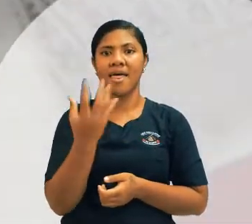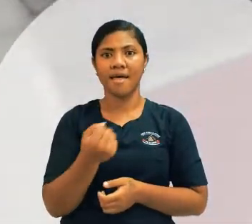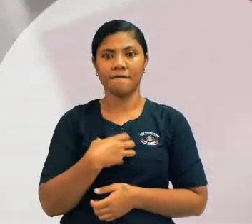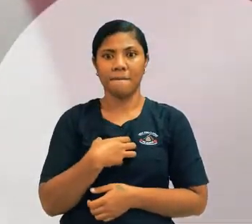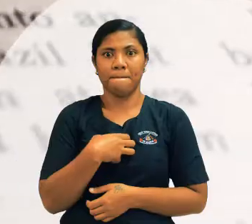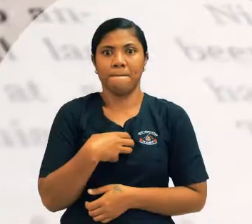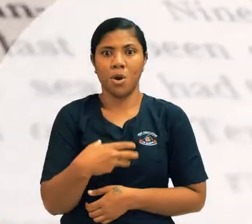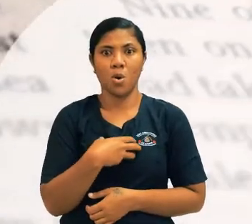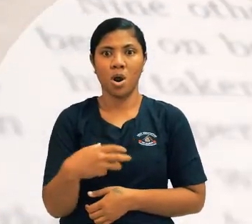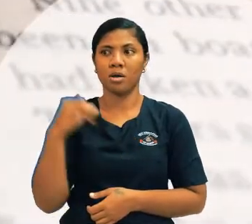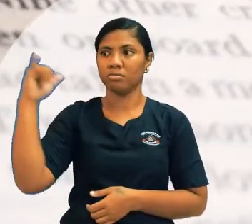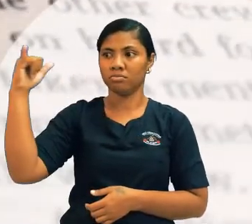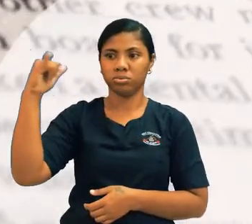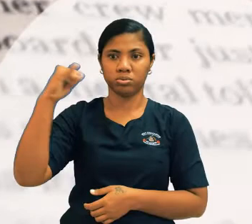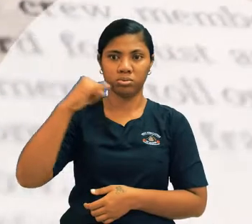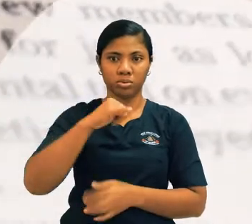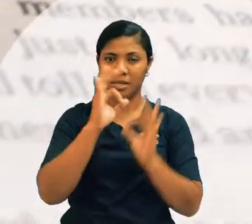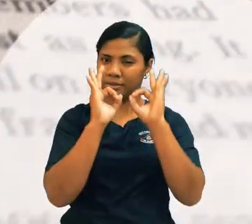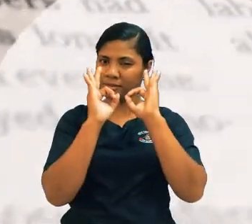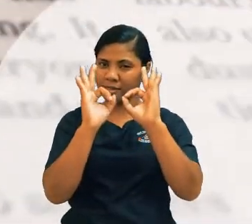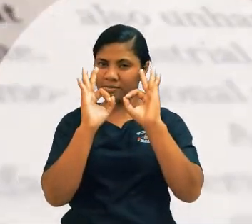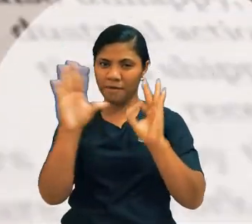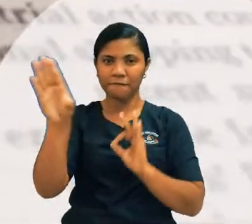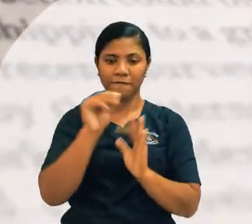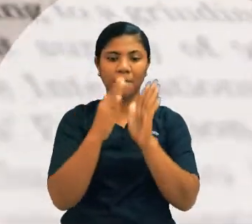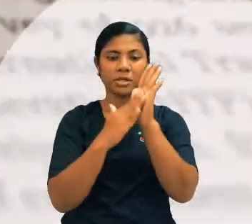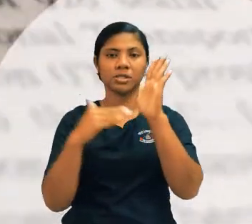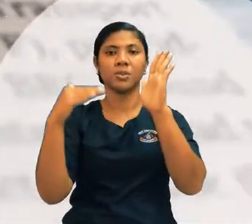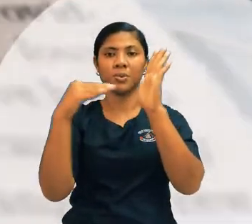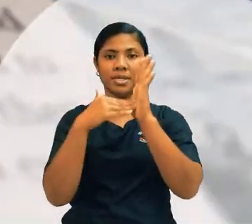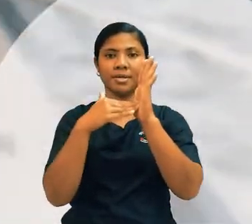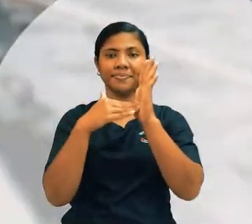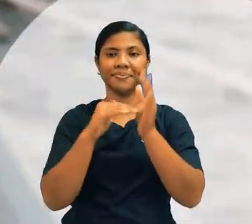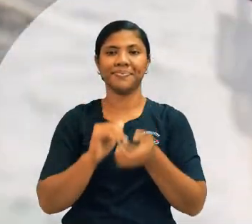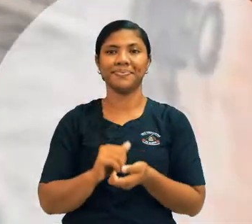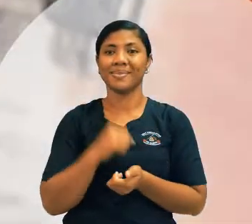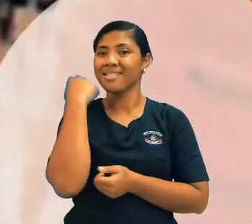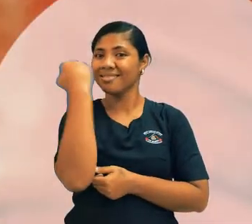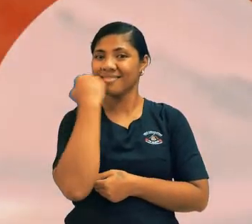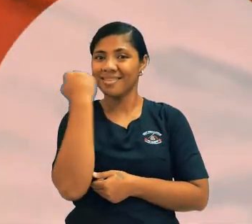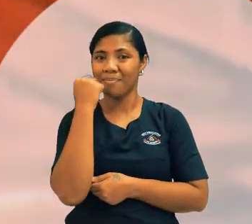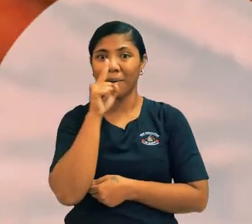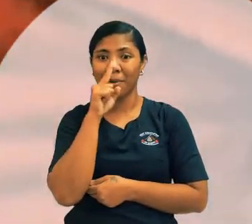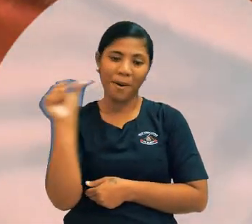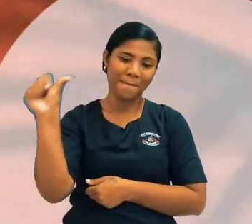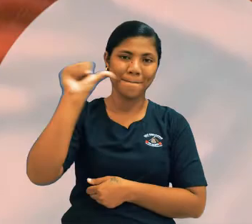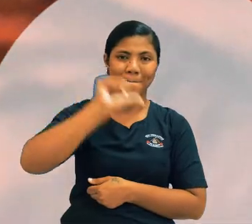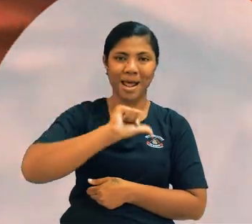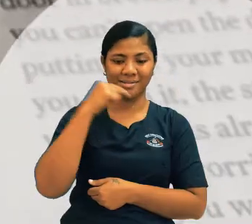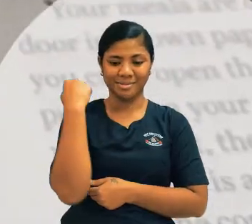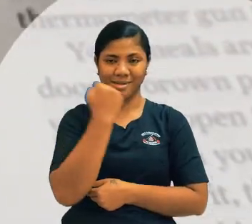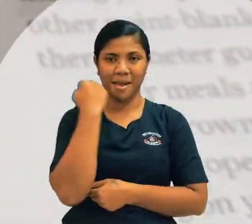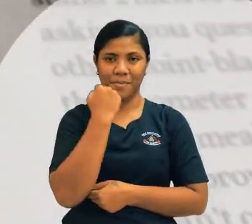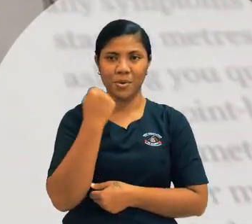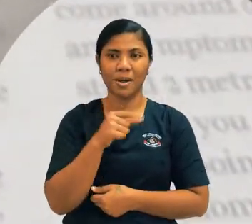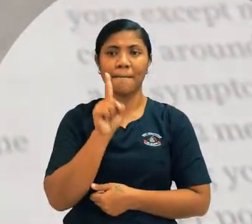shores. The first repatriation flight from Australia landed on the 4th of October 2020, bringing home 300